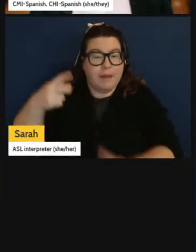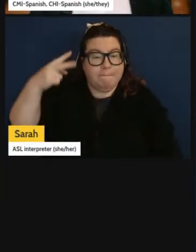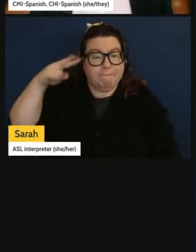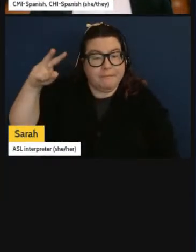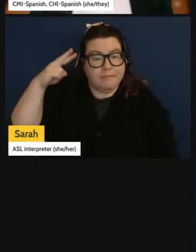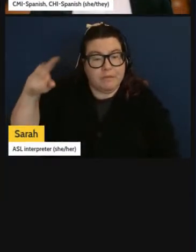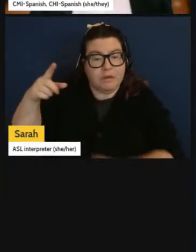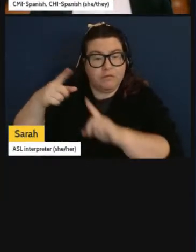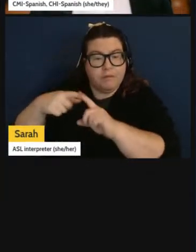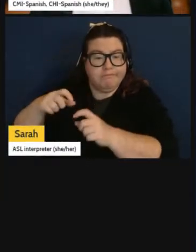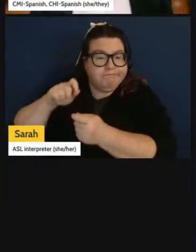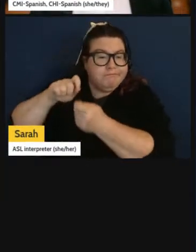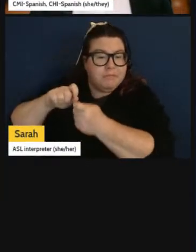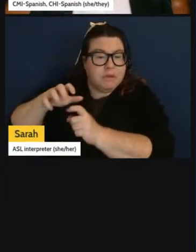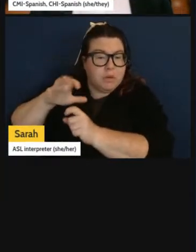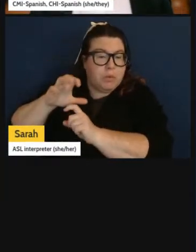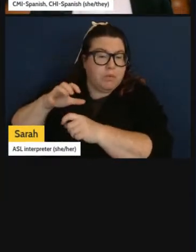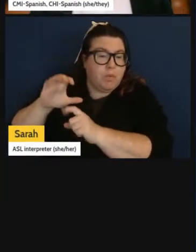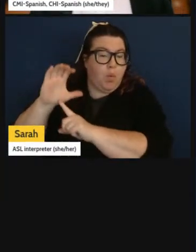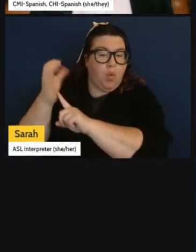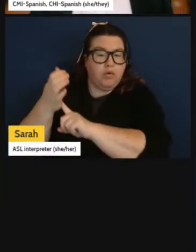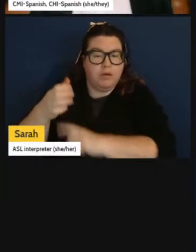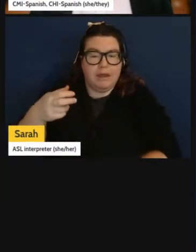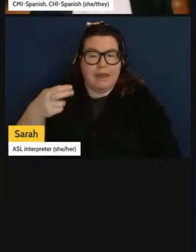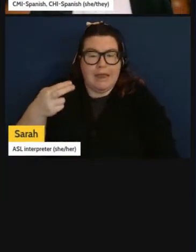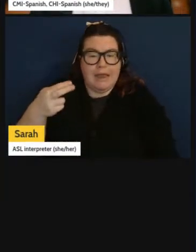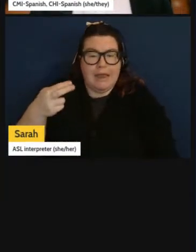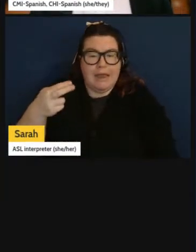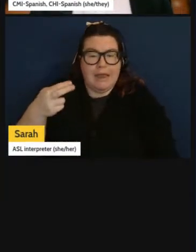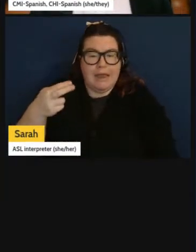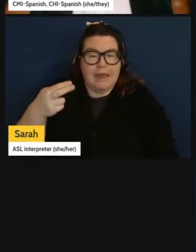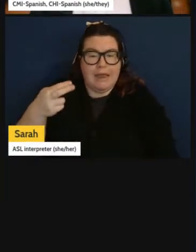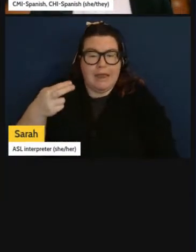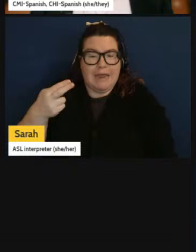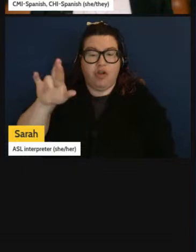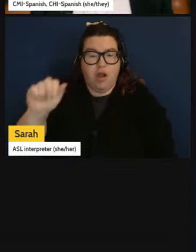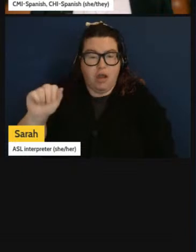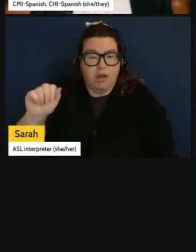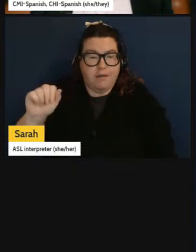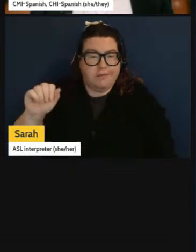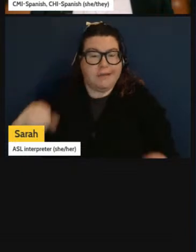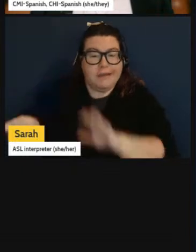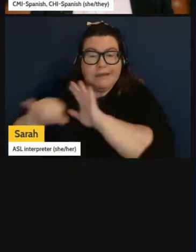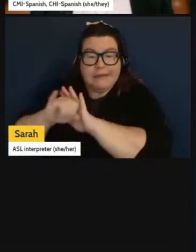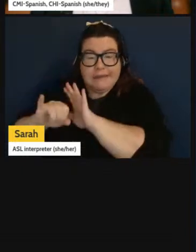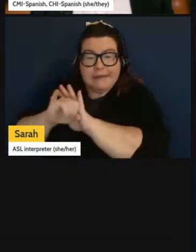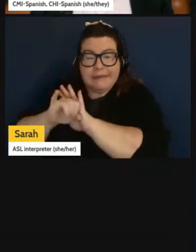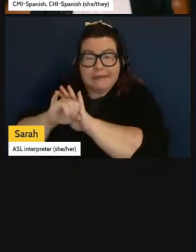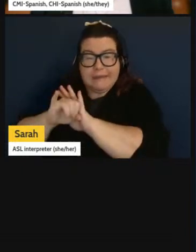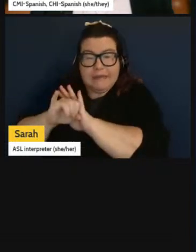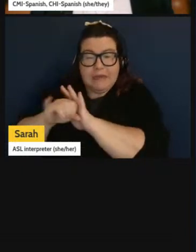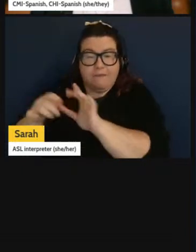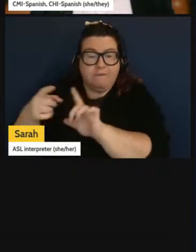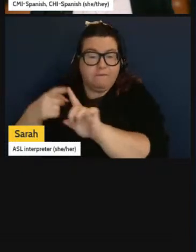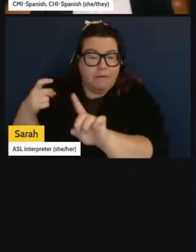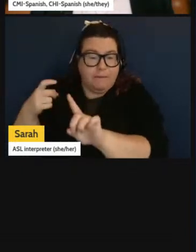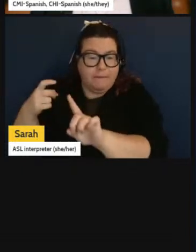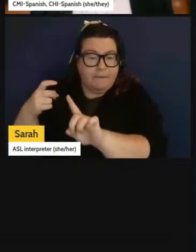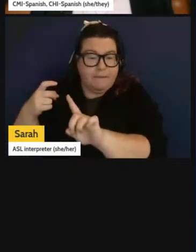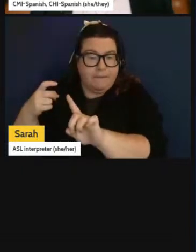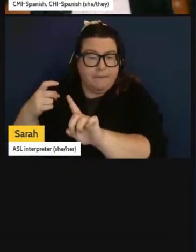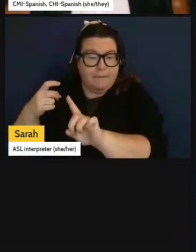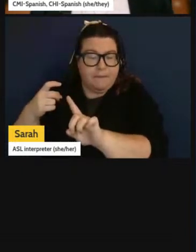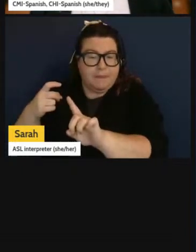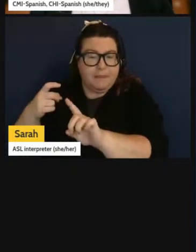culture, and Hijra is actually a gender identity from the